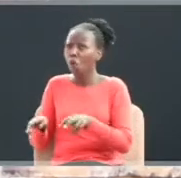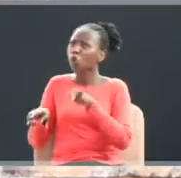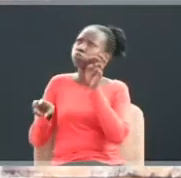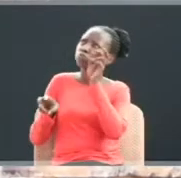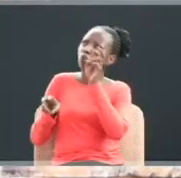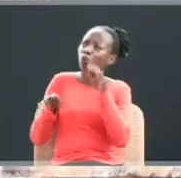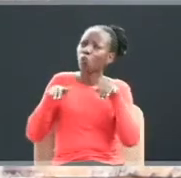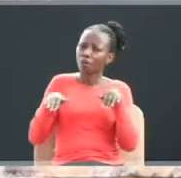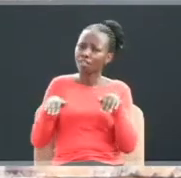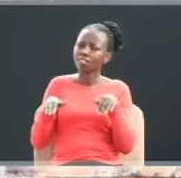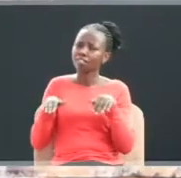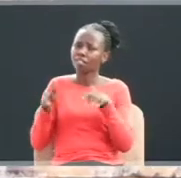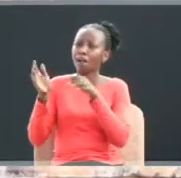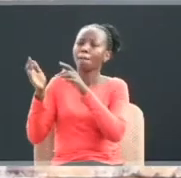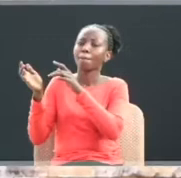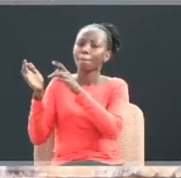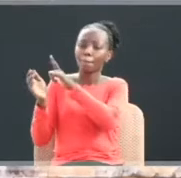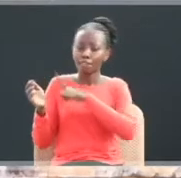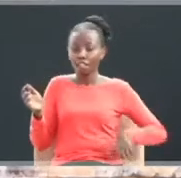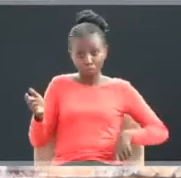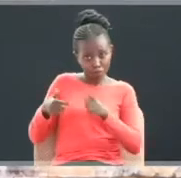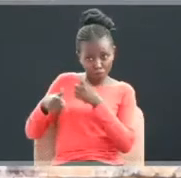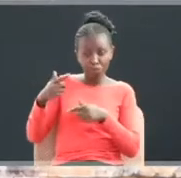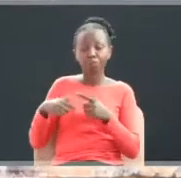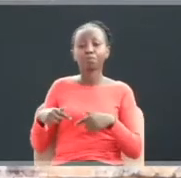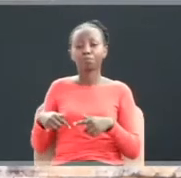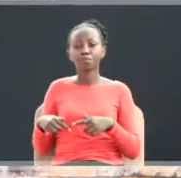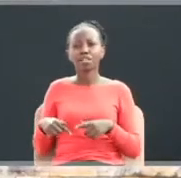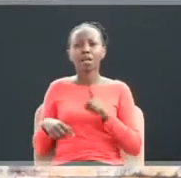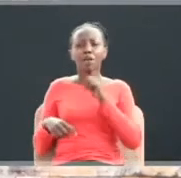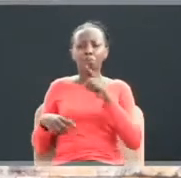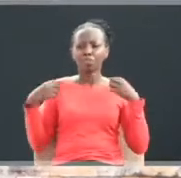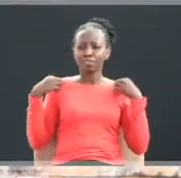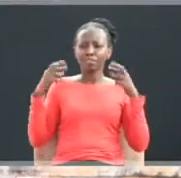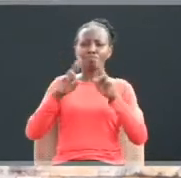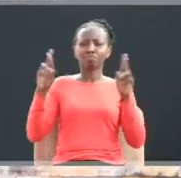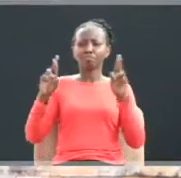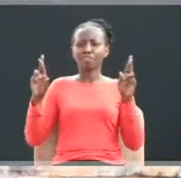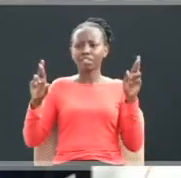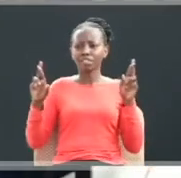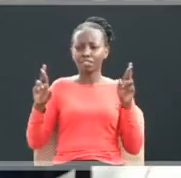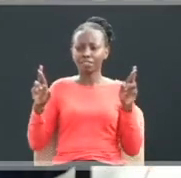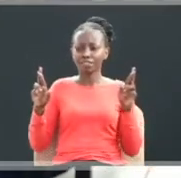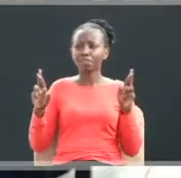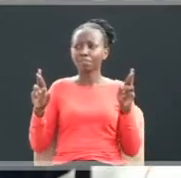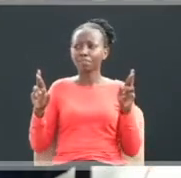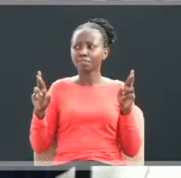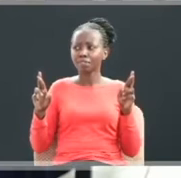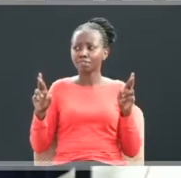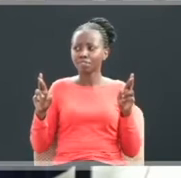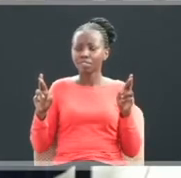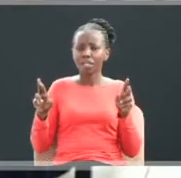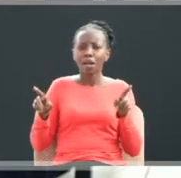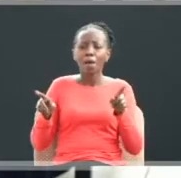the Lord is still coming. Be dressed in readiness and keep your lamps lit. Be like